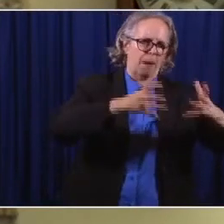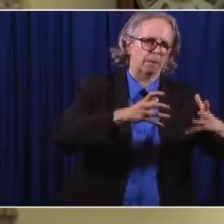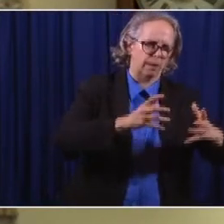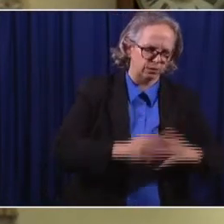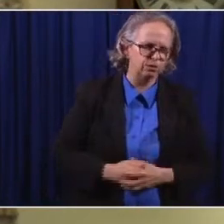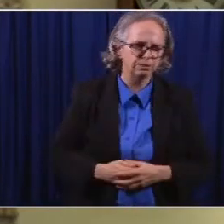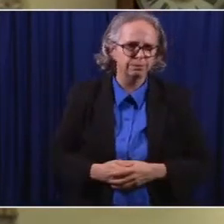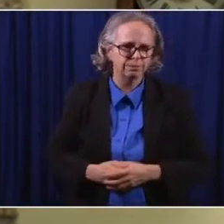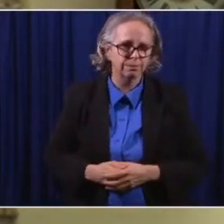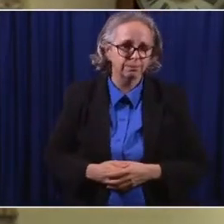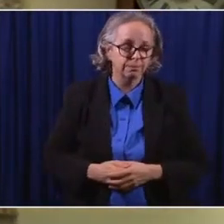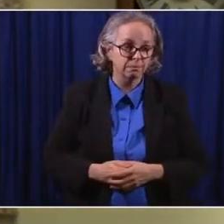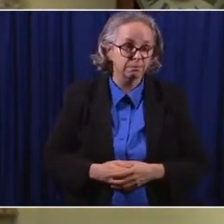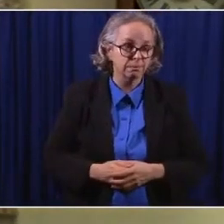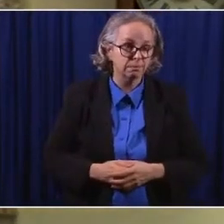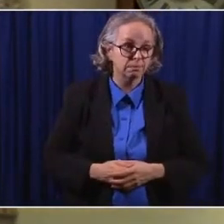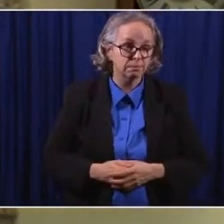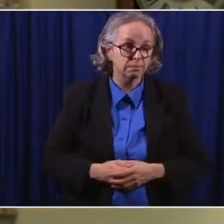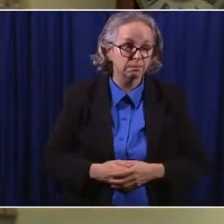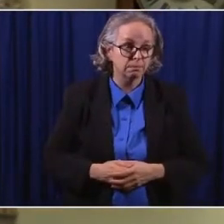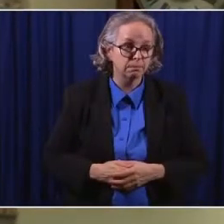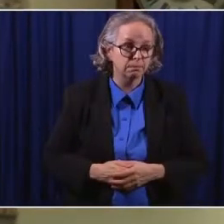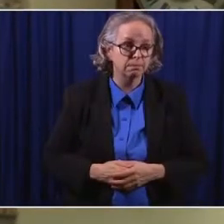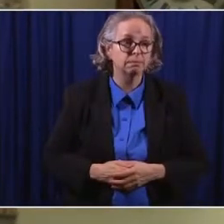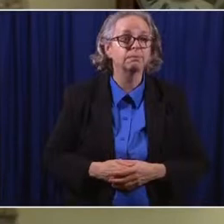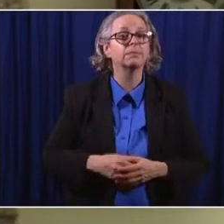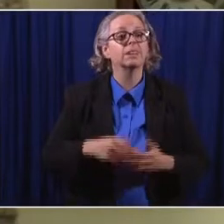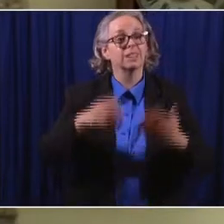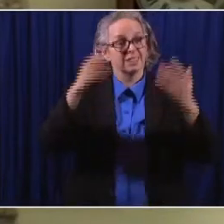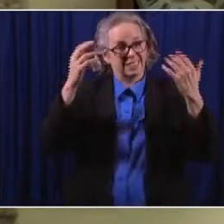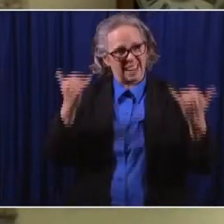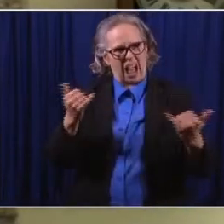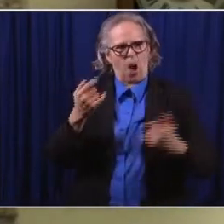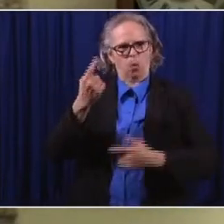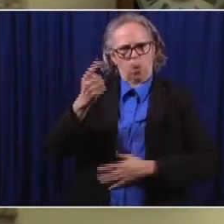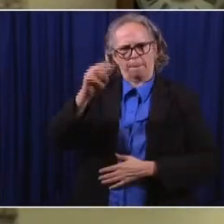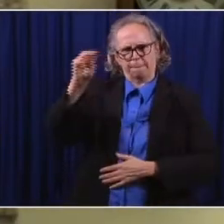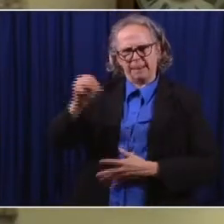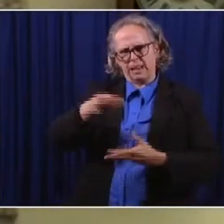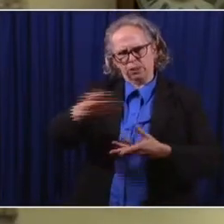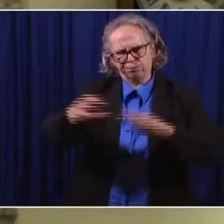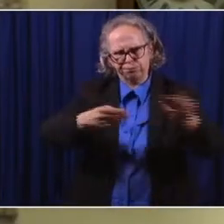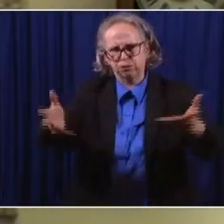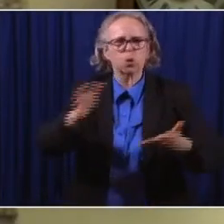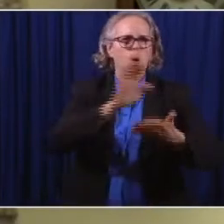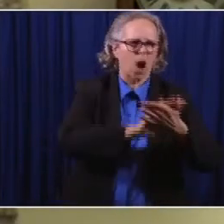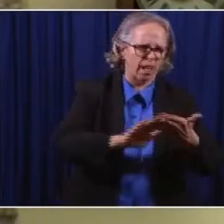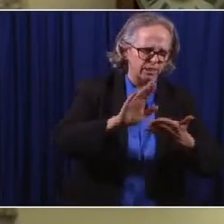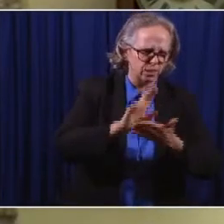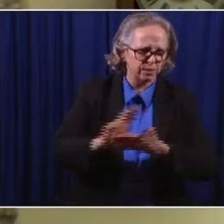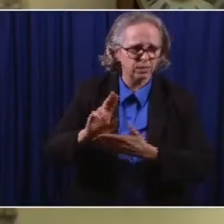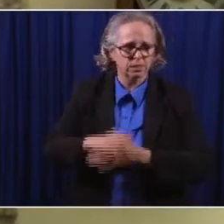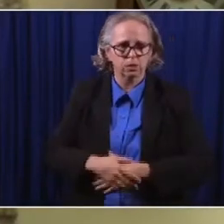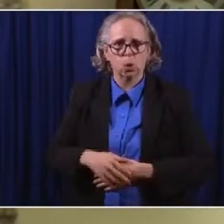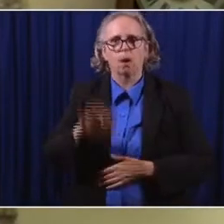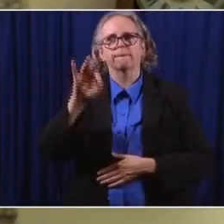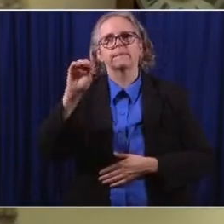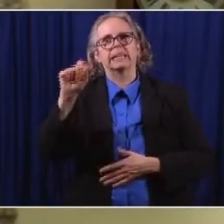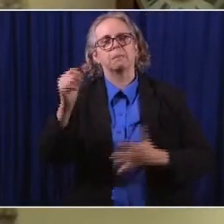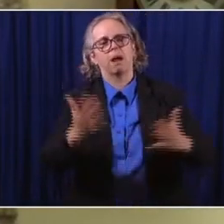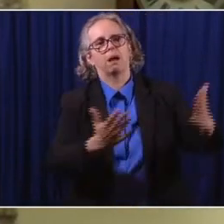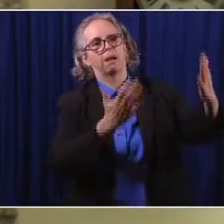Ohio. The remaining masks will be stored until they are needed. I want to thank FEMA for that donation. And